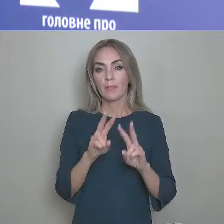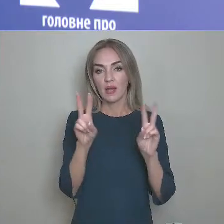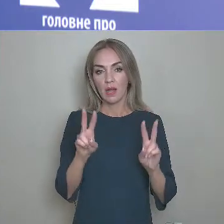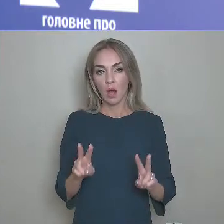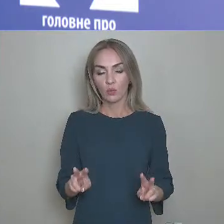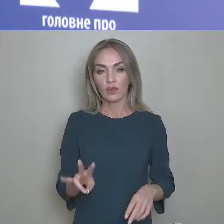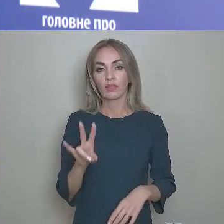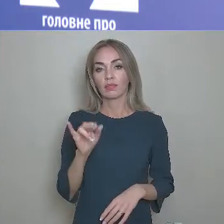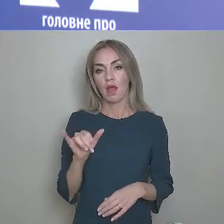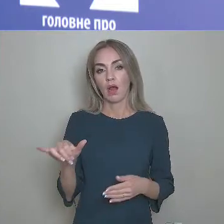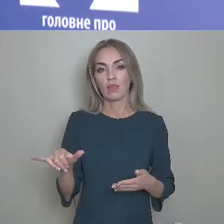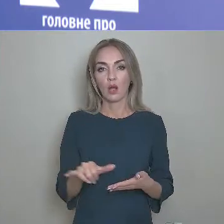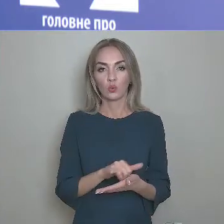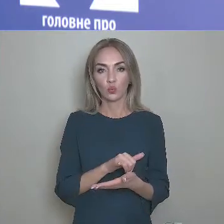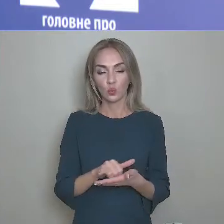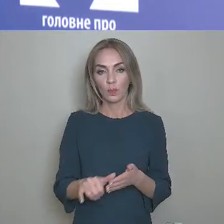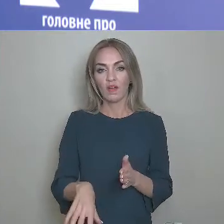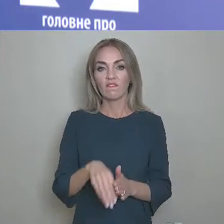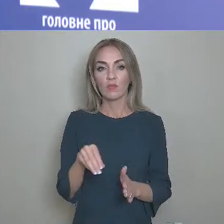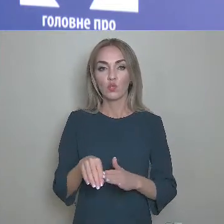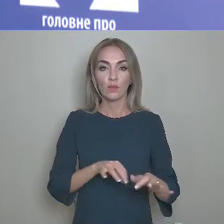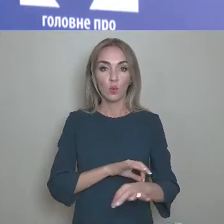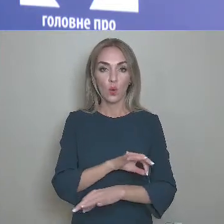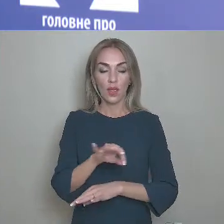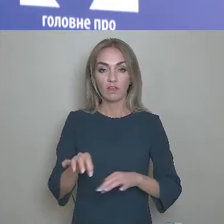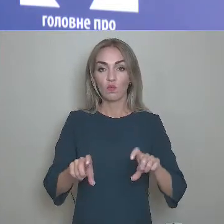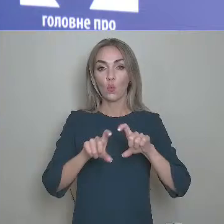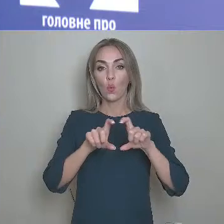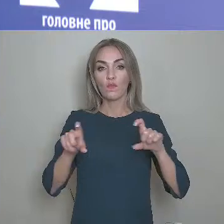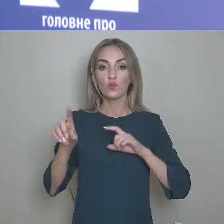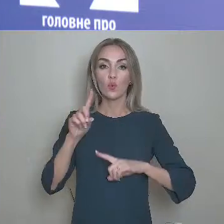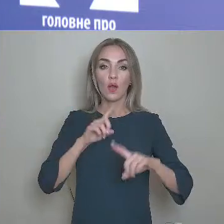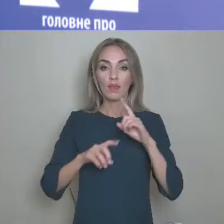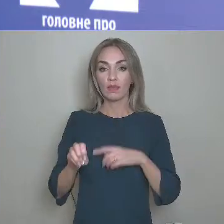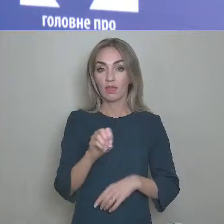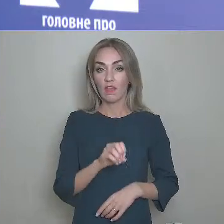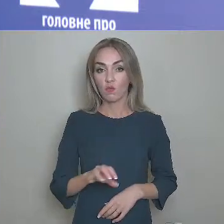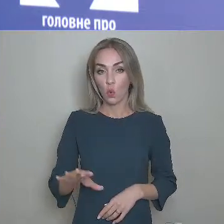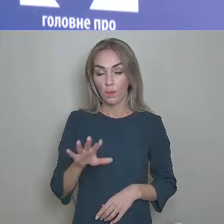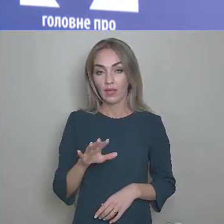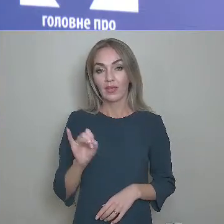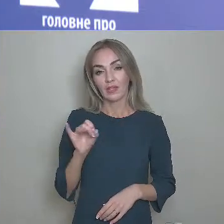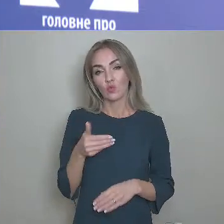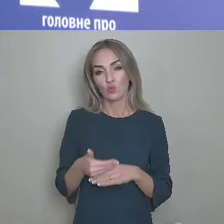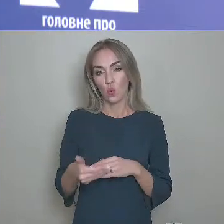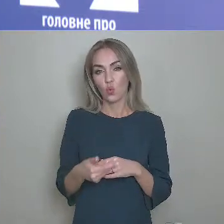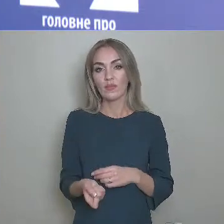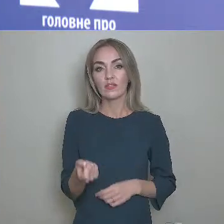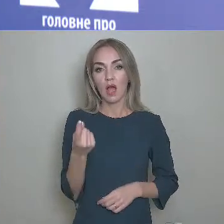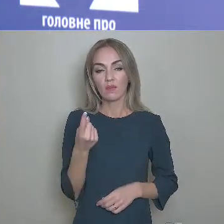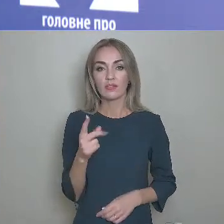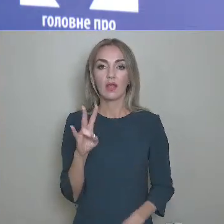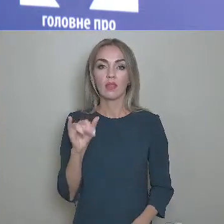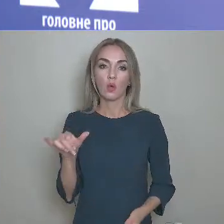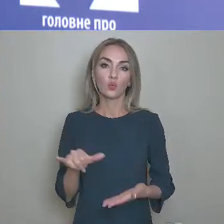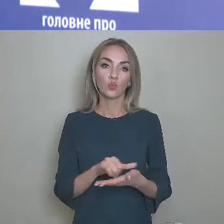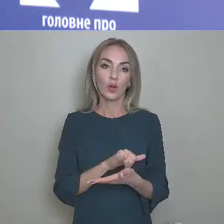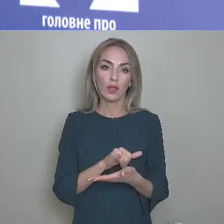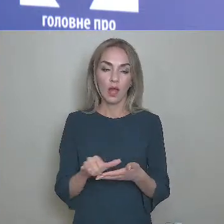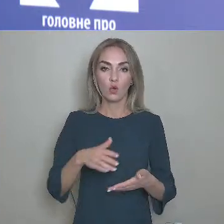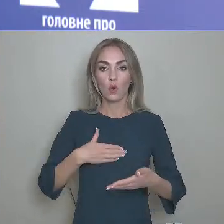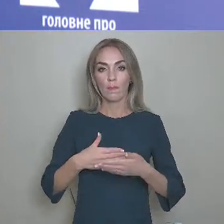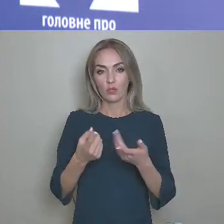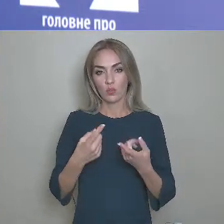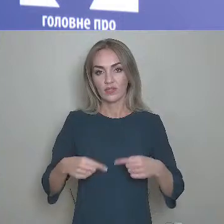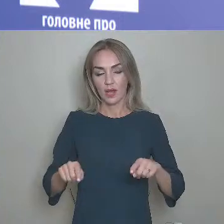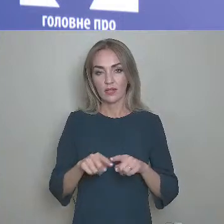So now, you will be able to see those and to listen to those in the YouTube channel of the Council of Europe Ukraine, and they are